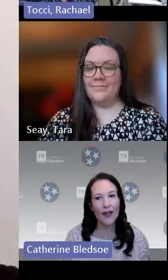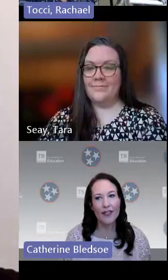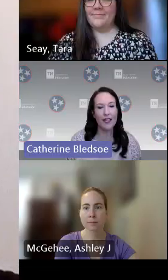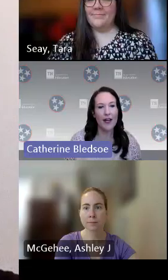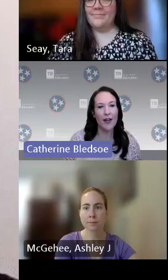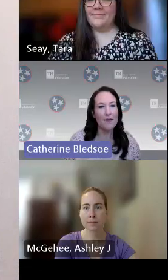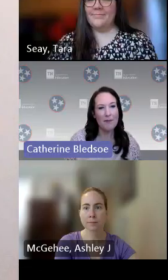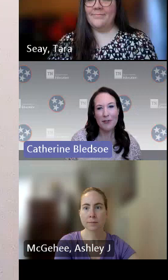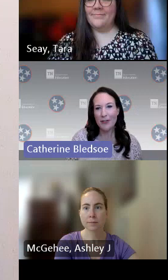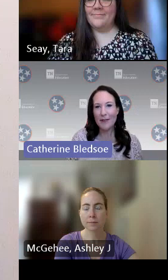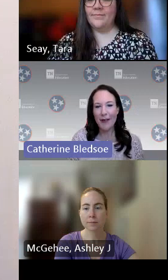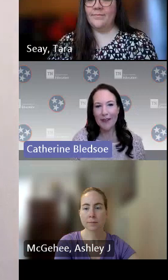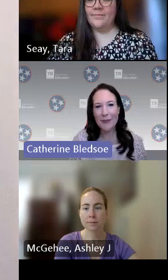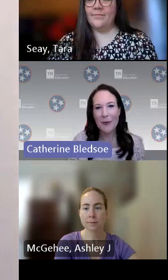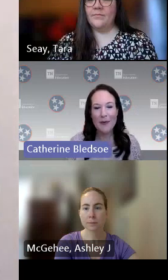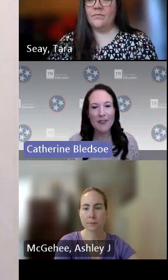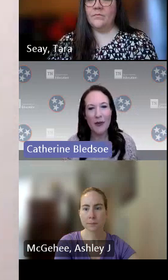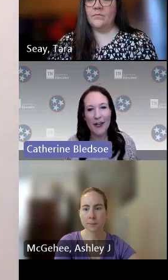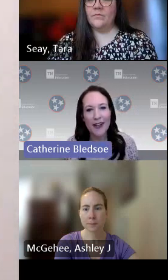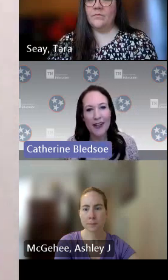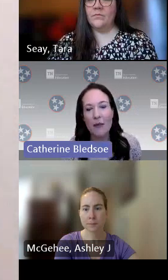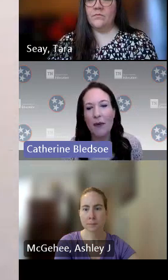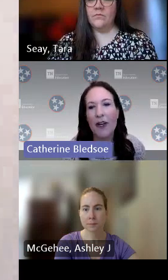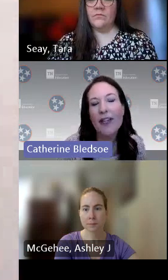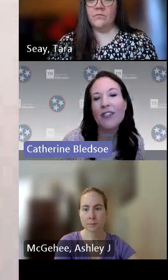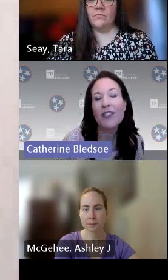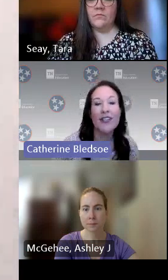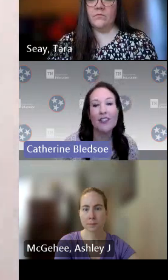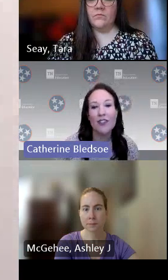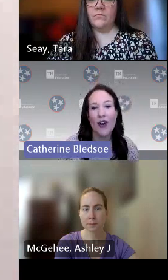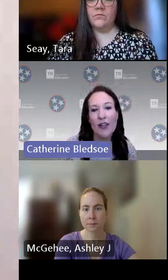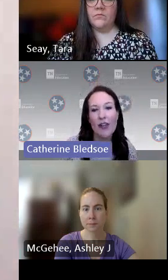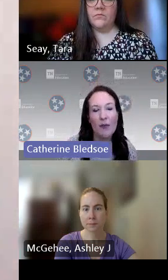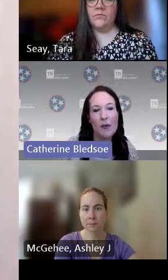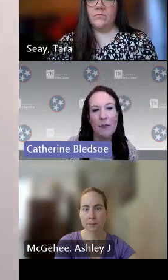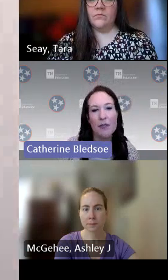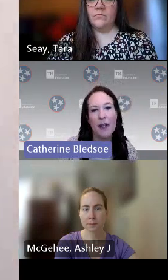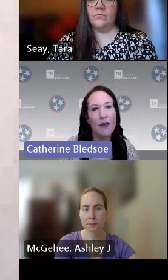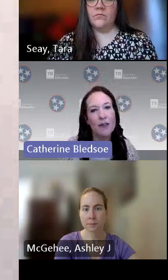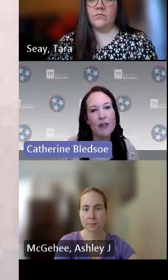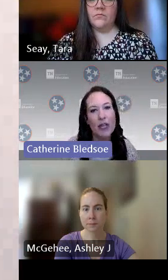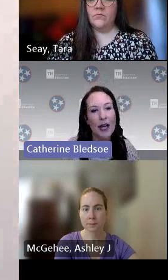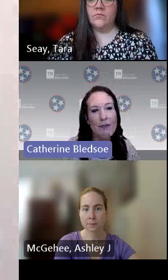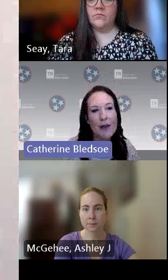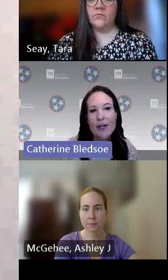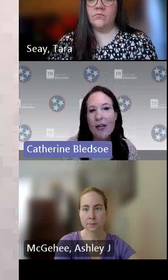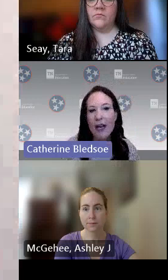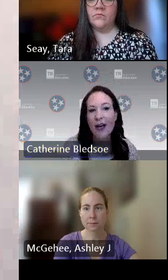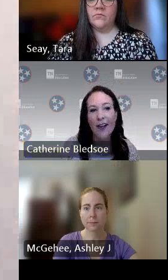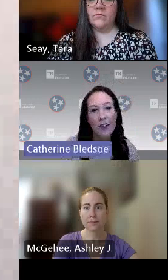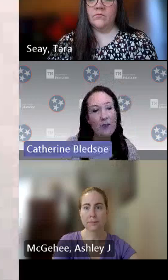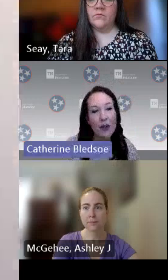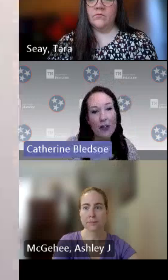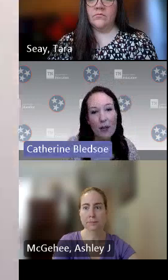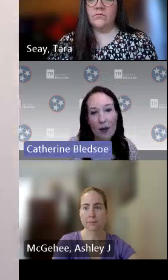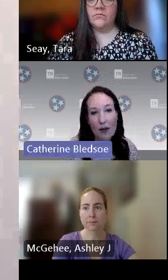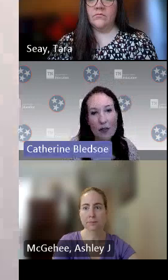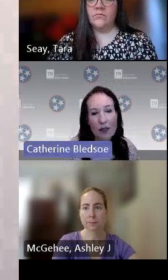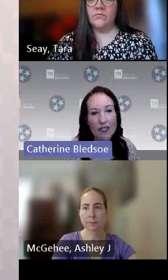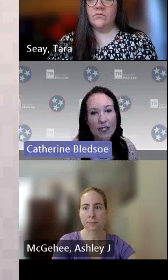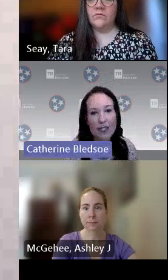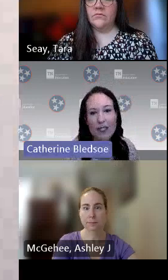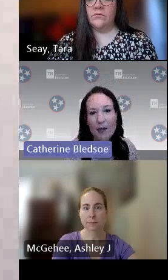All right. I'm sure some others will be joining us, but we're going to go ahead and get started. We want to be respectful of your time. Good morning